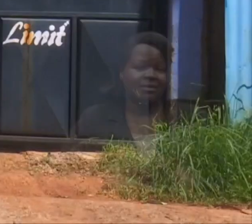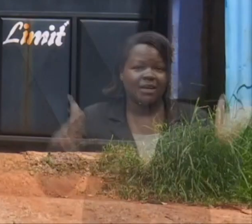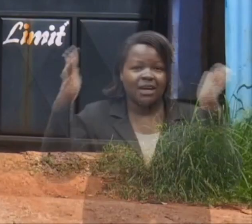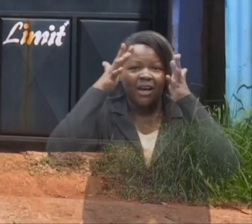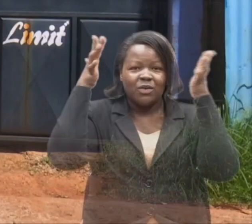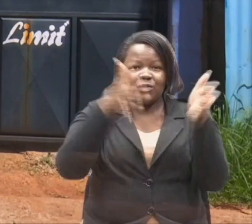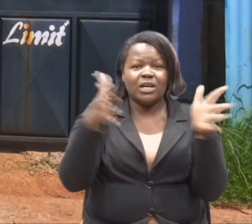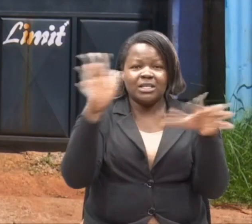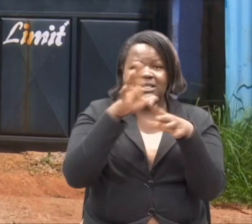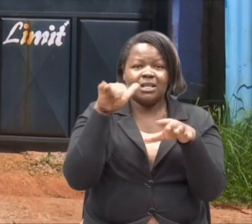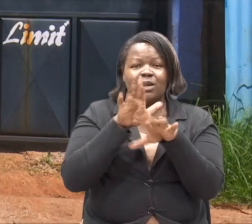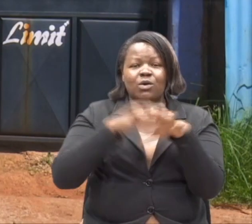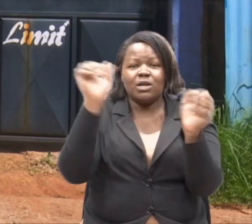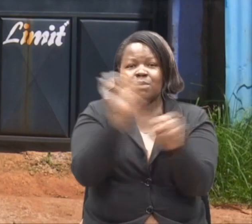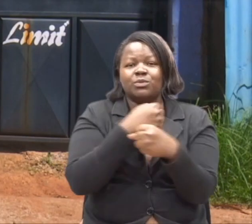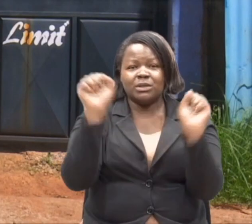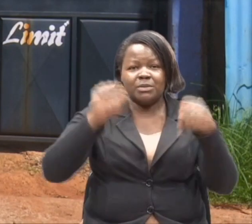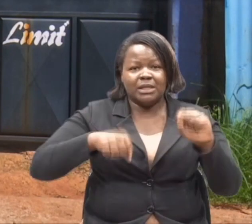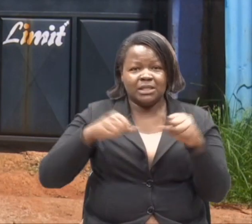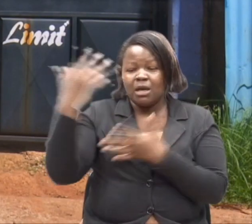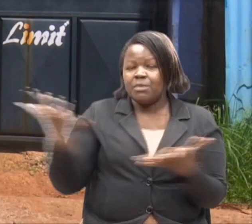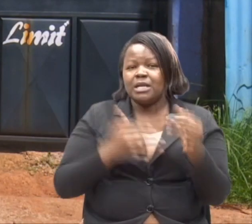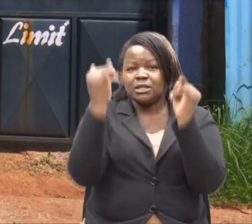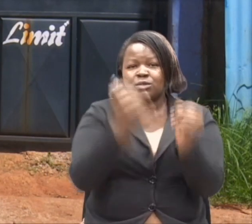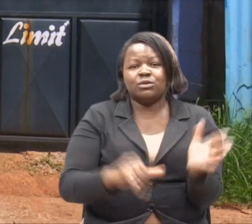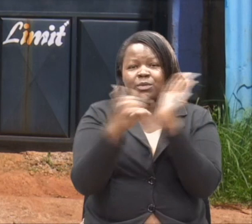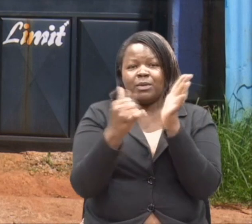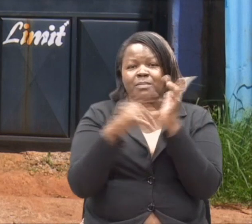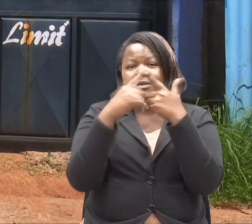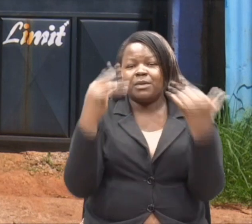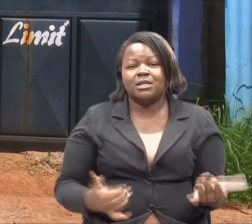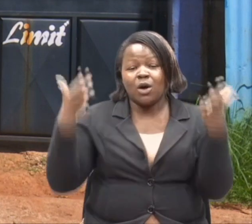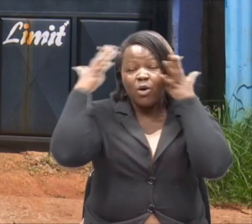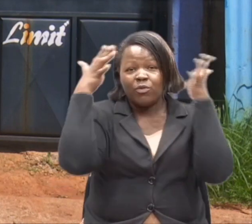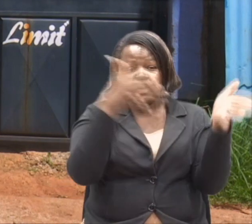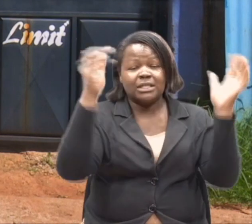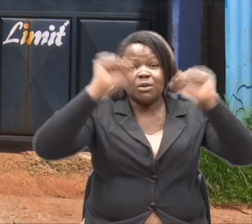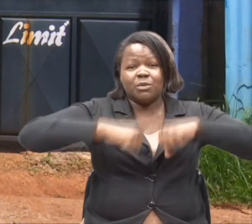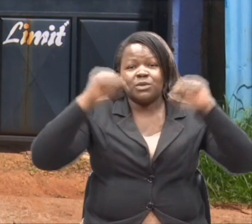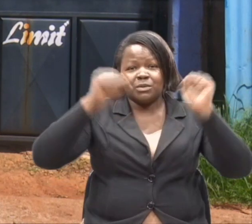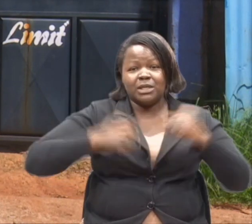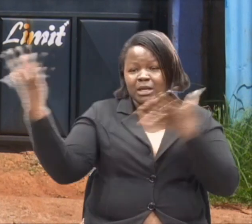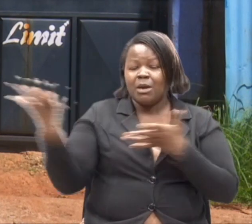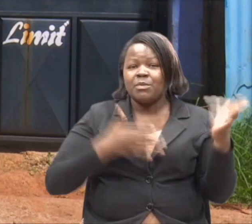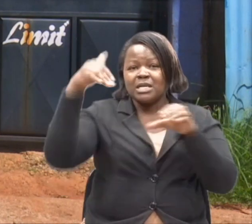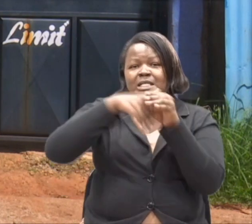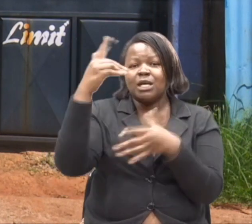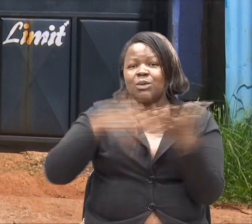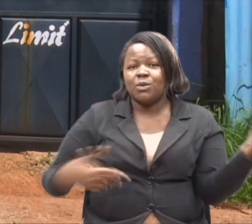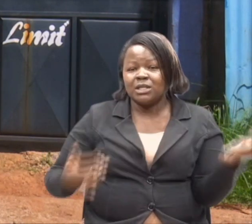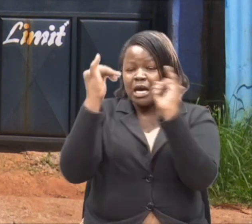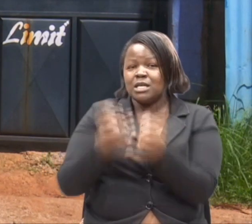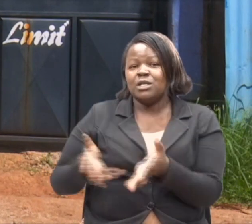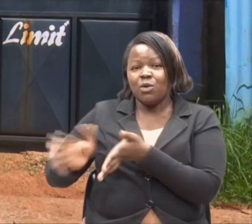Focusing on impossibilities brings in new problems, but focusing on possibilities brings in